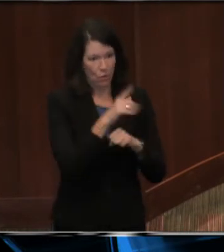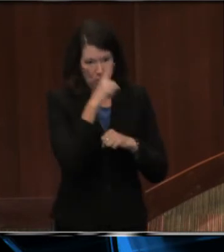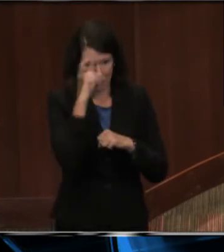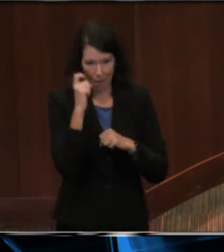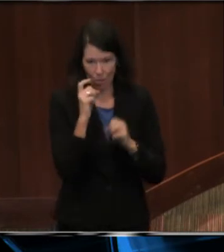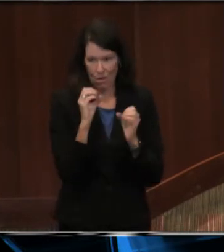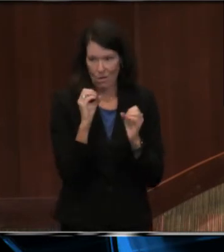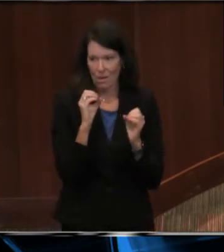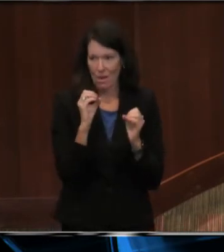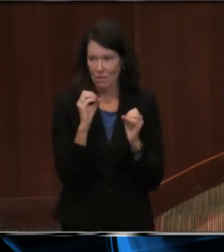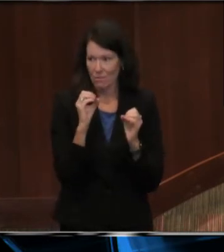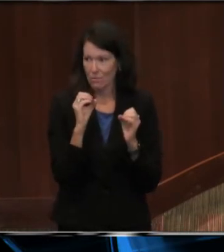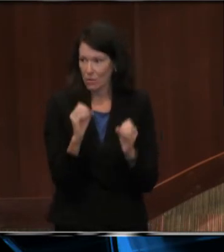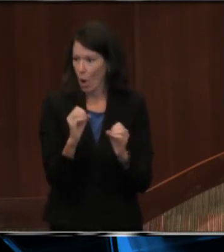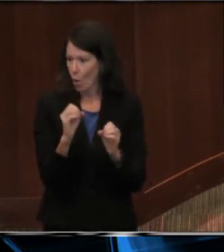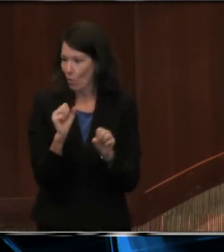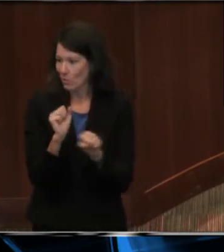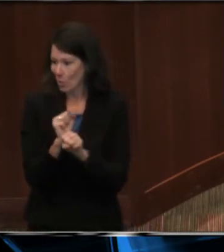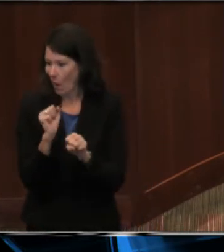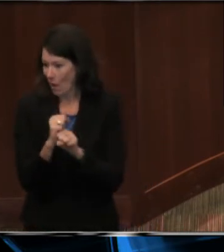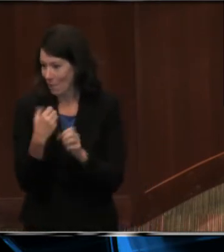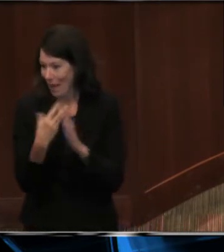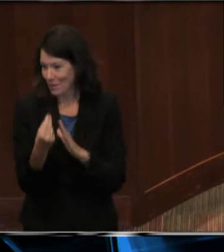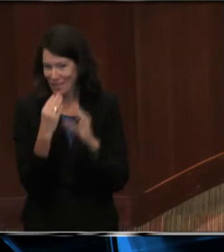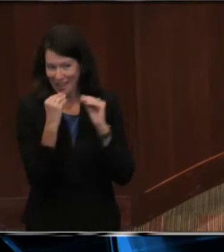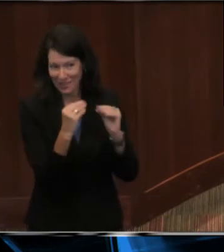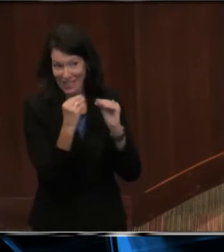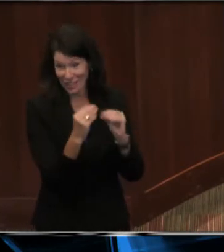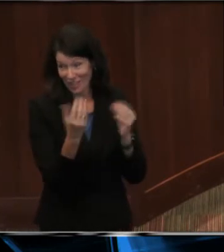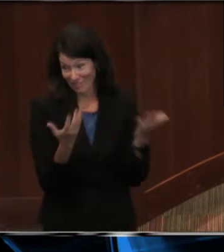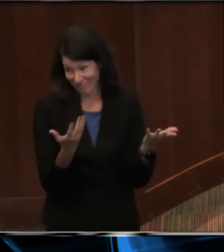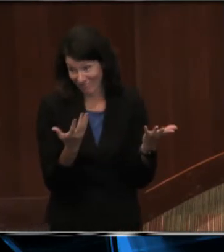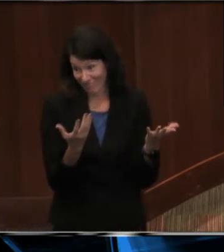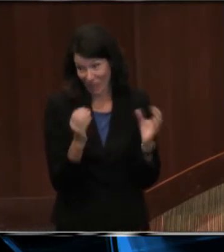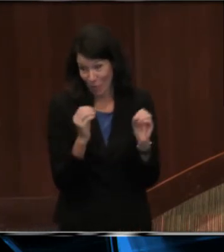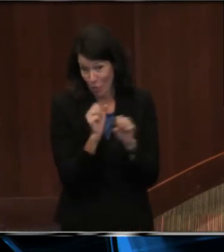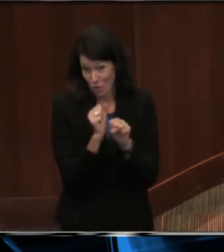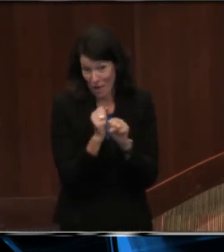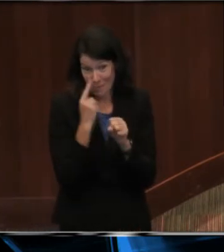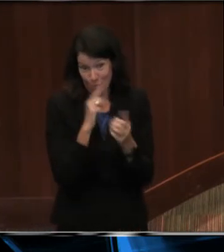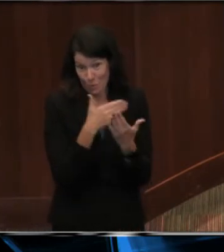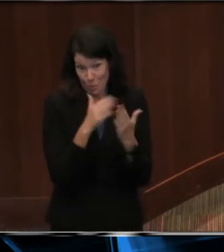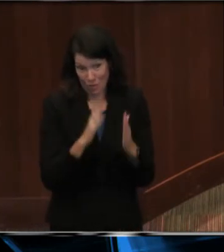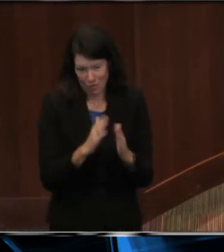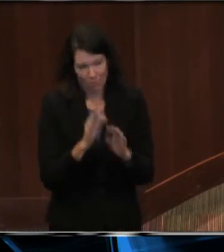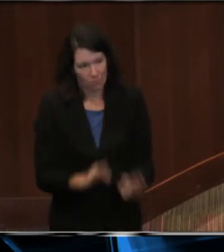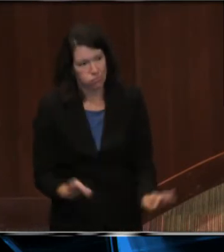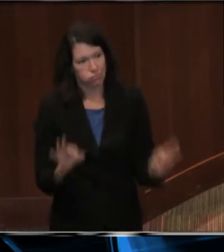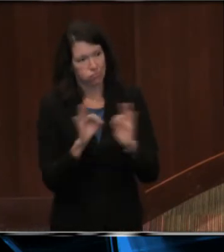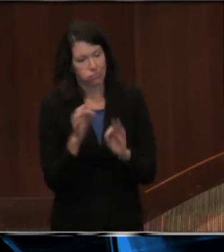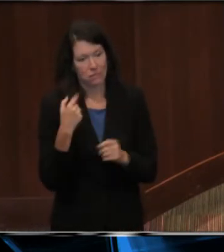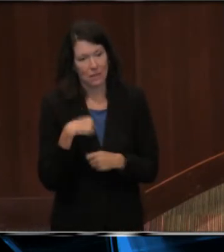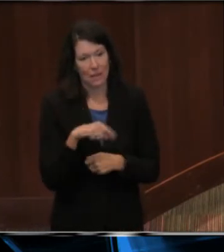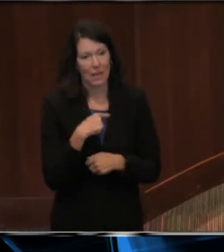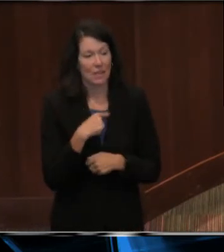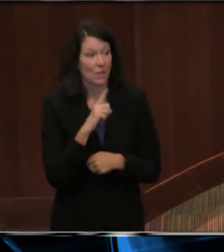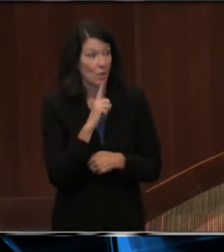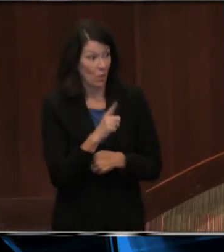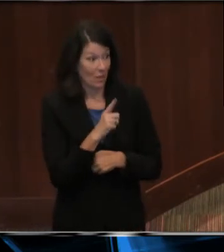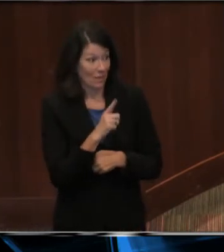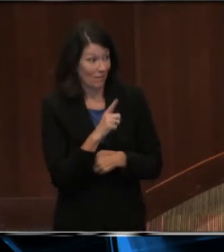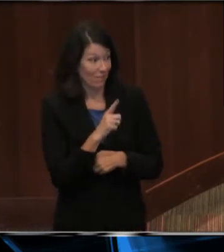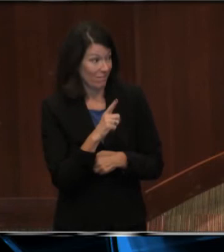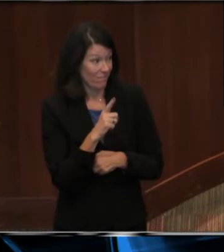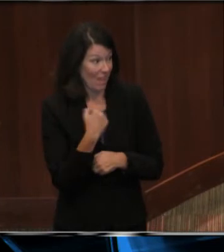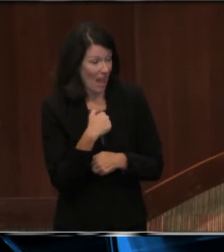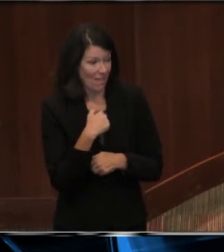of no employment outside of teaching at the conservatory, it's very important to us. And like we said, we